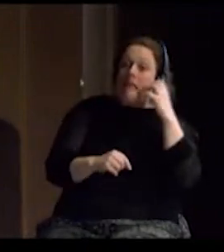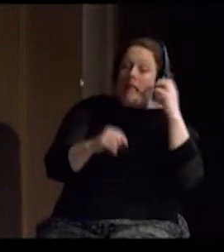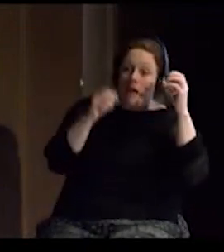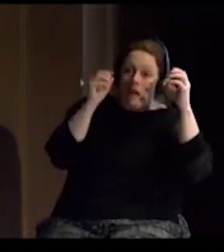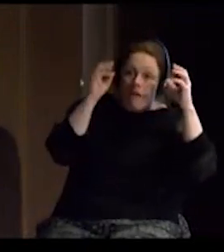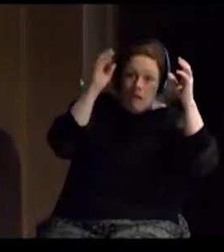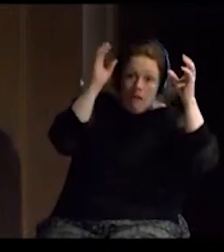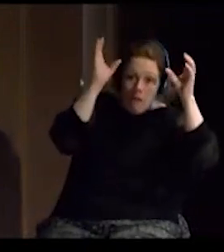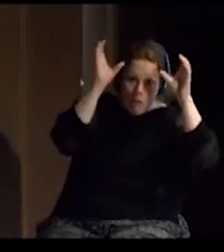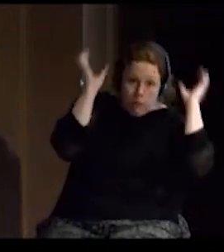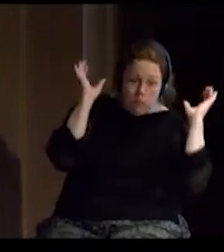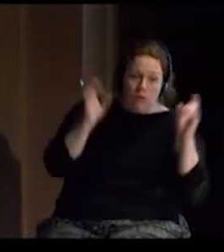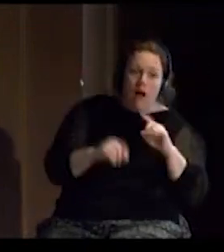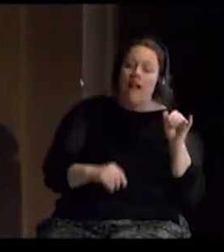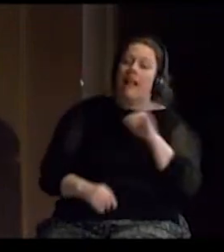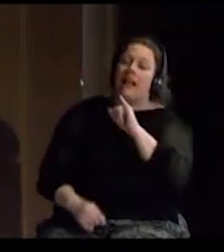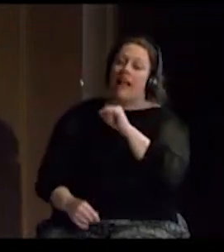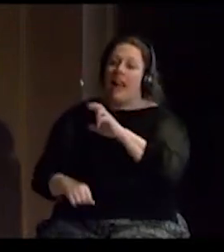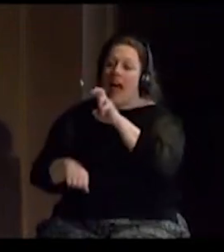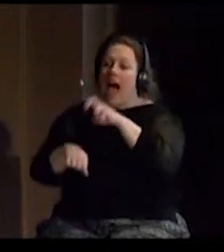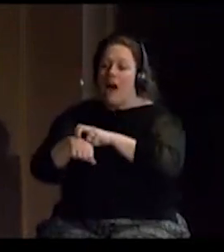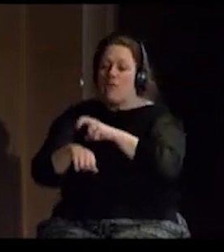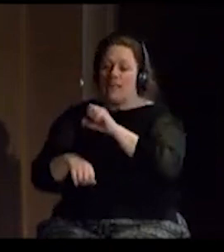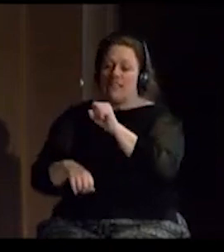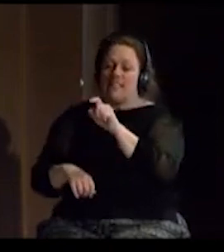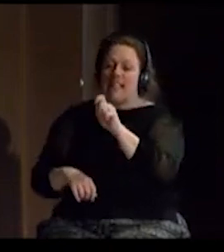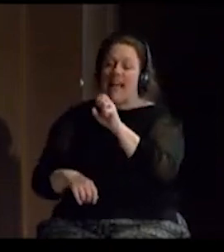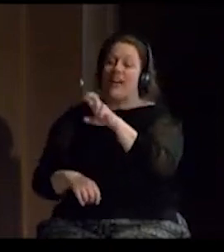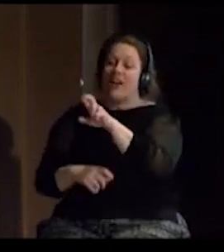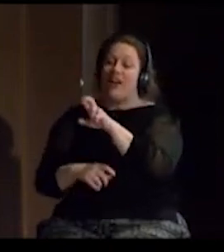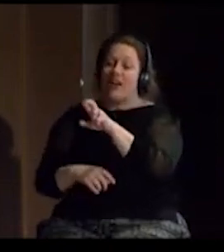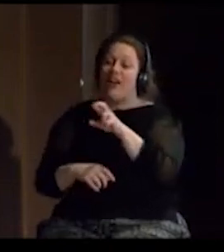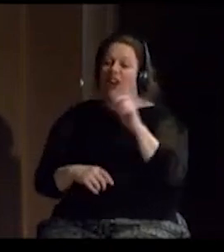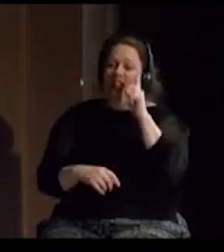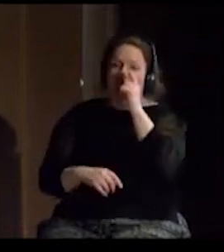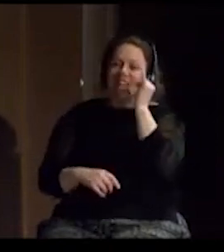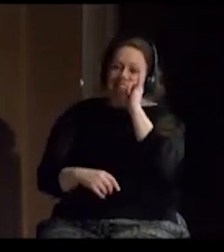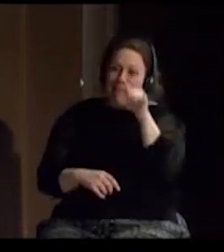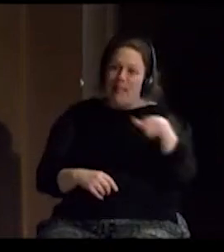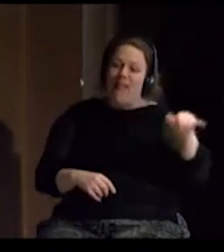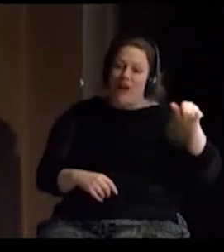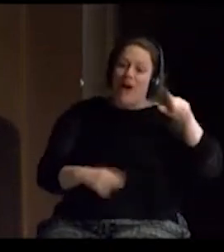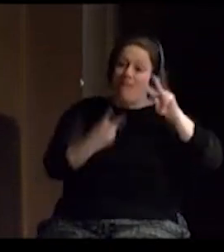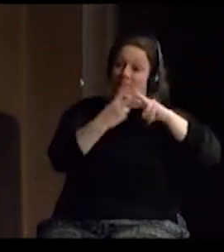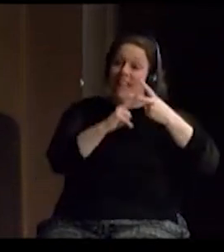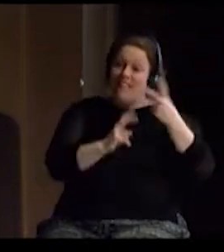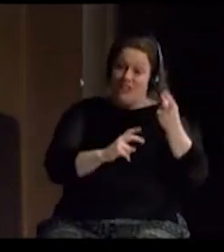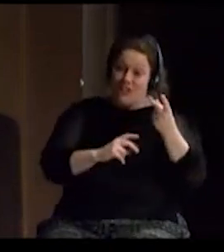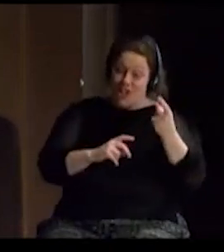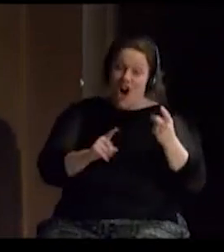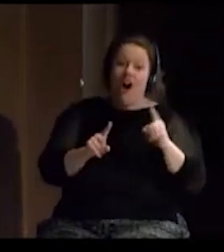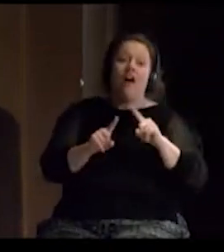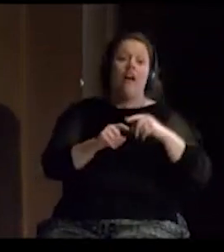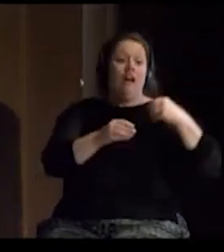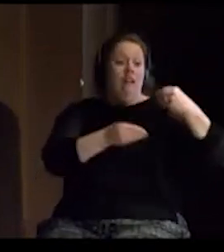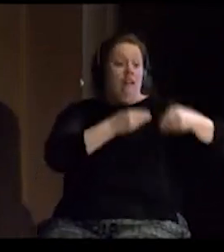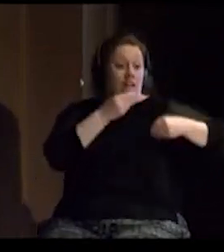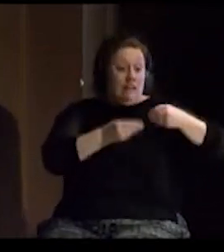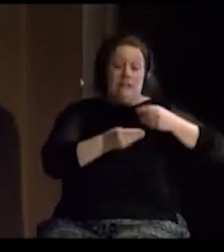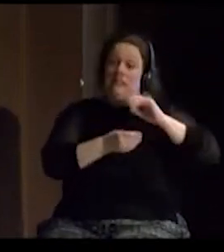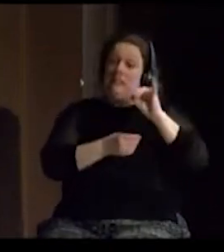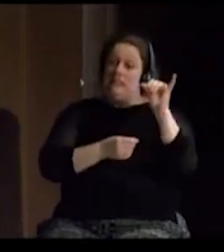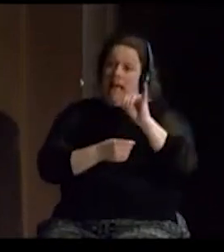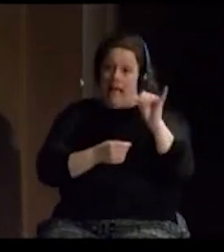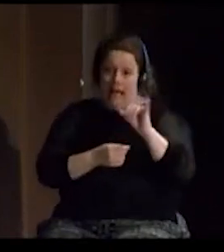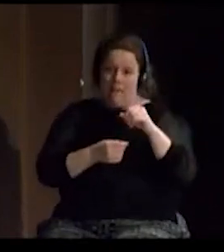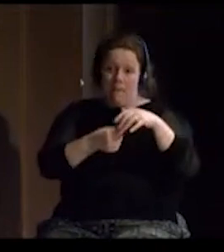kind of looks like an Irish setter, but it came from the same region around